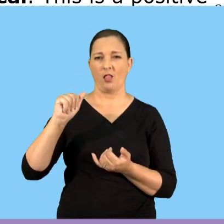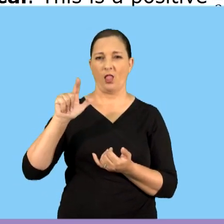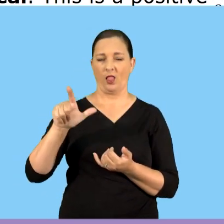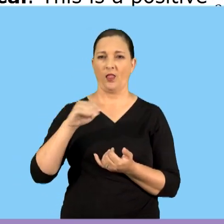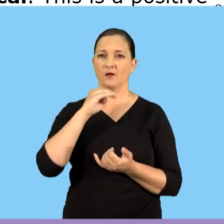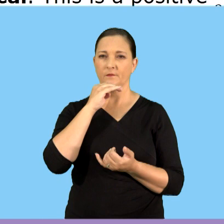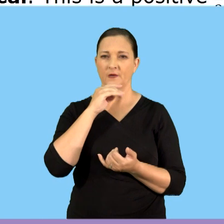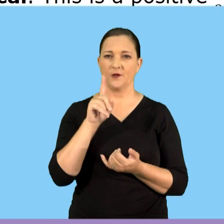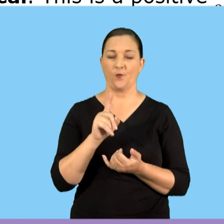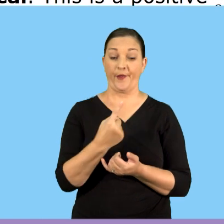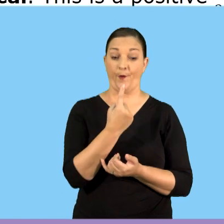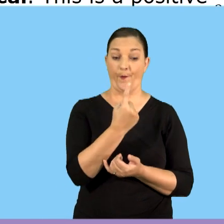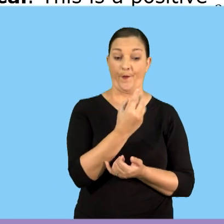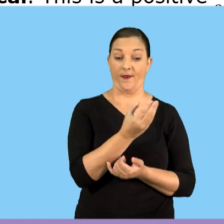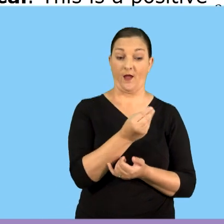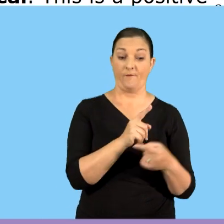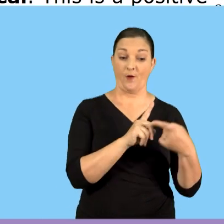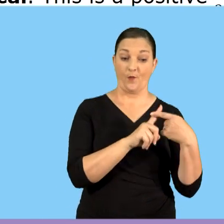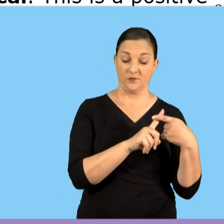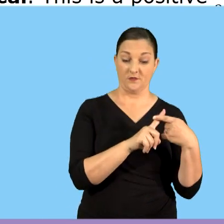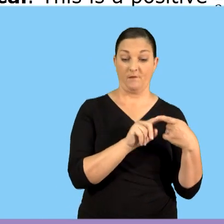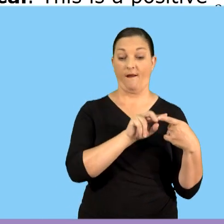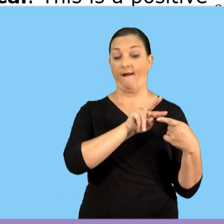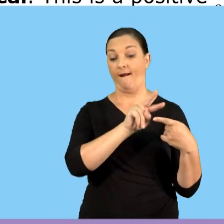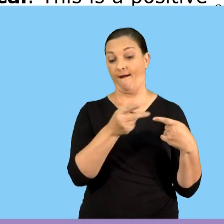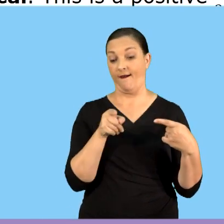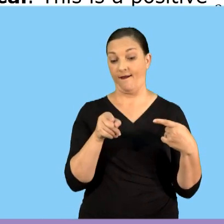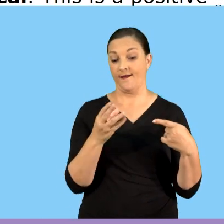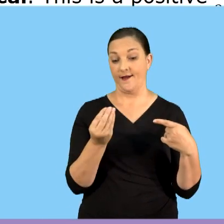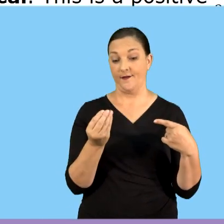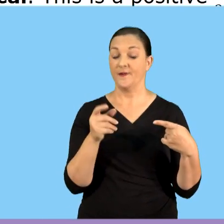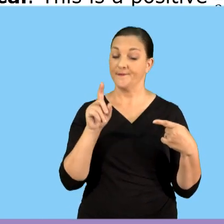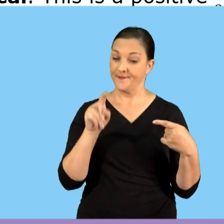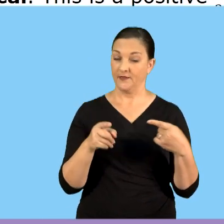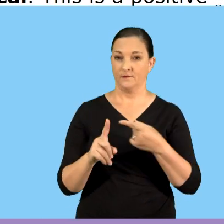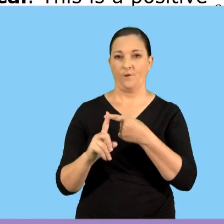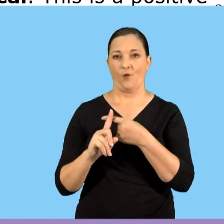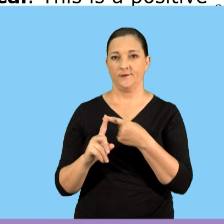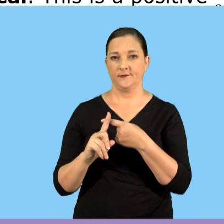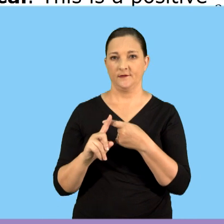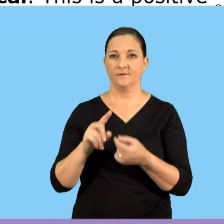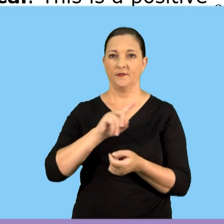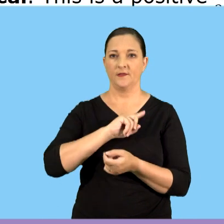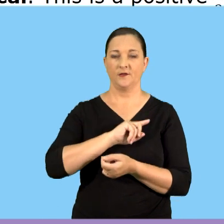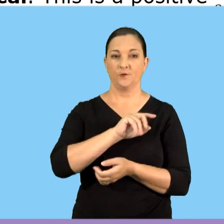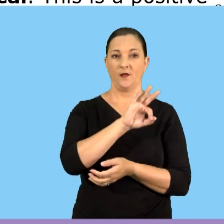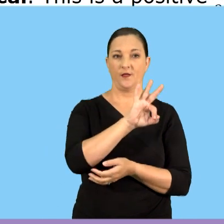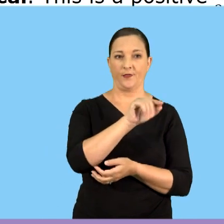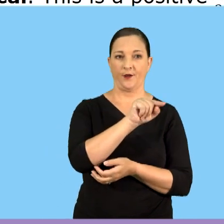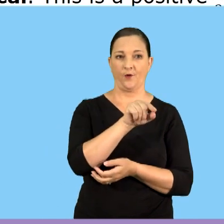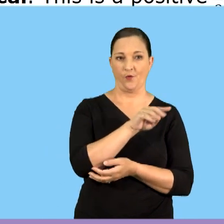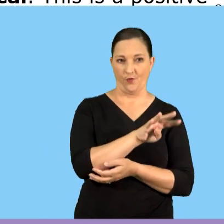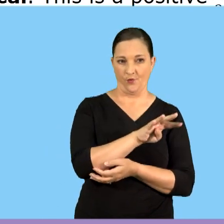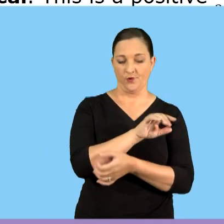the one number is positive, the other one also needs to be positive. So positive 3/4 will